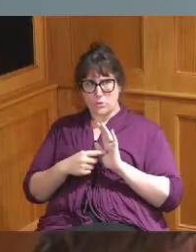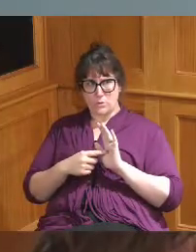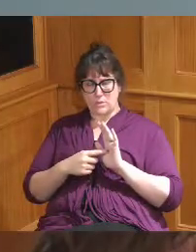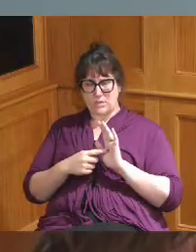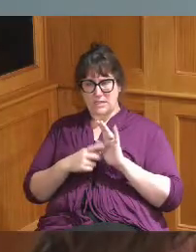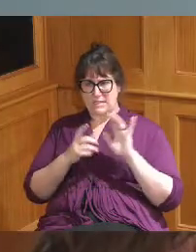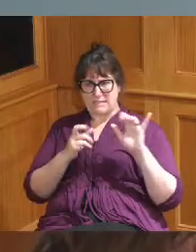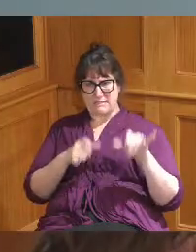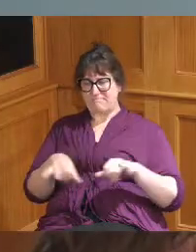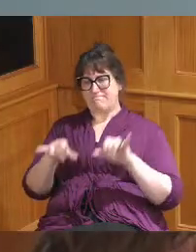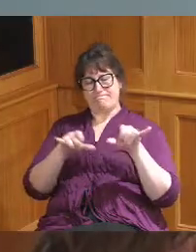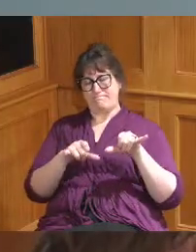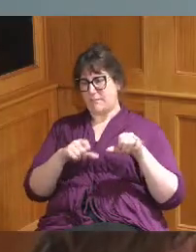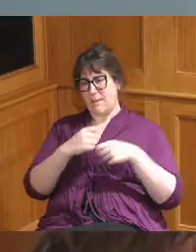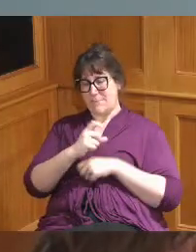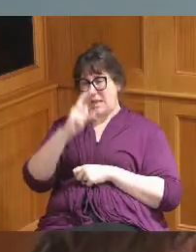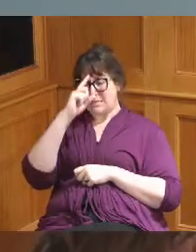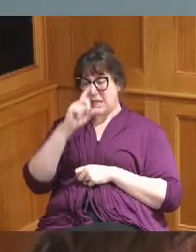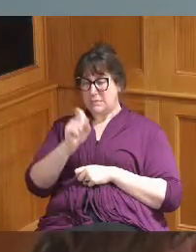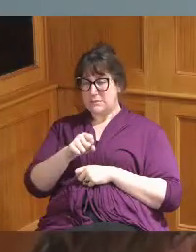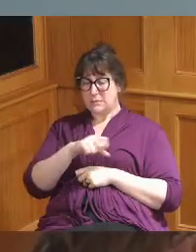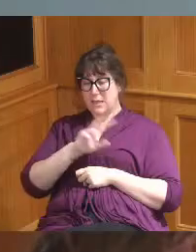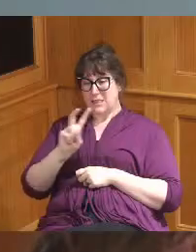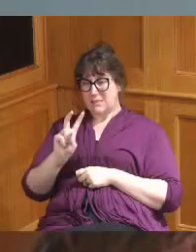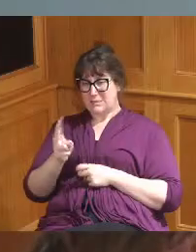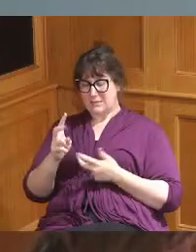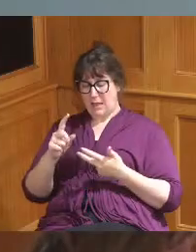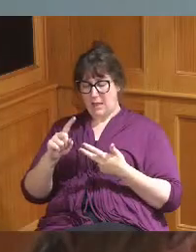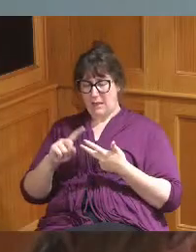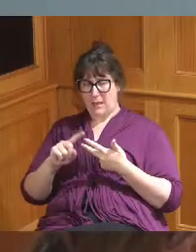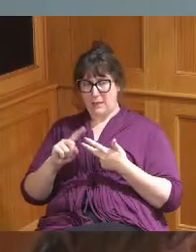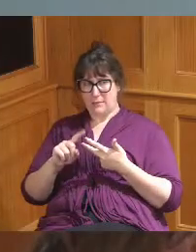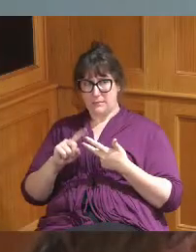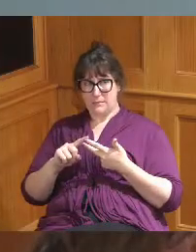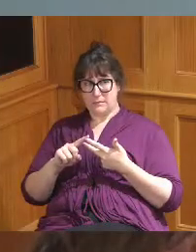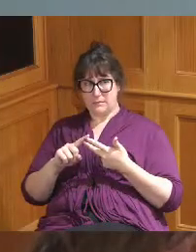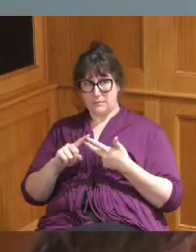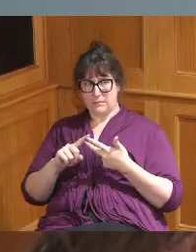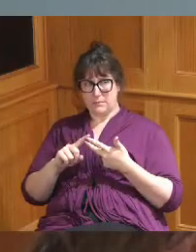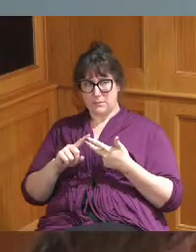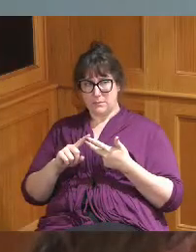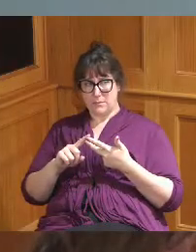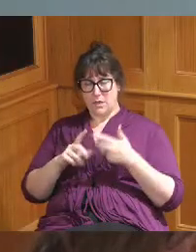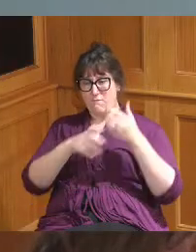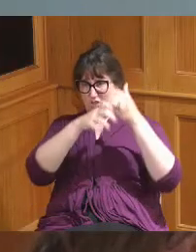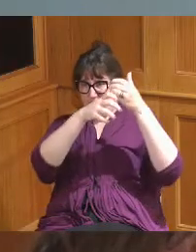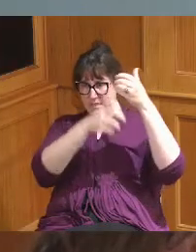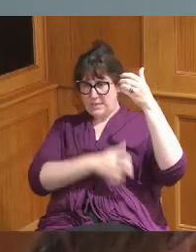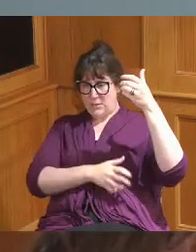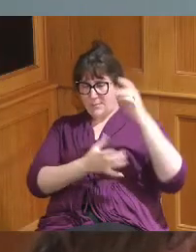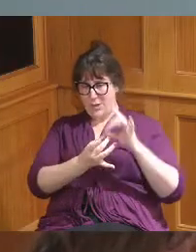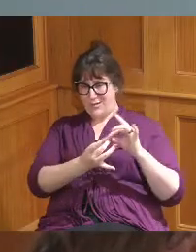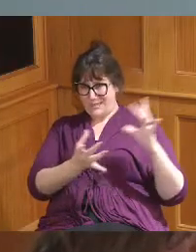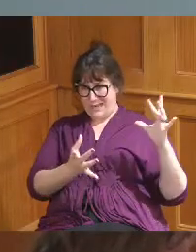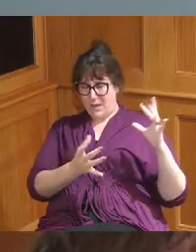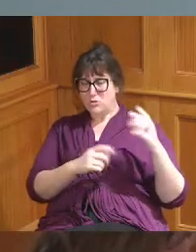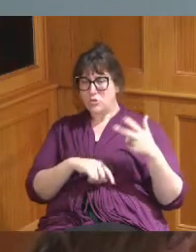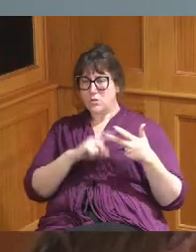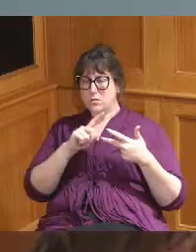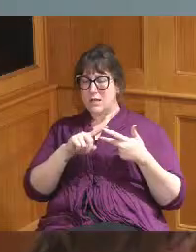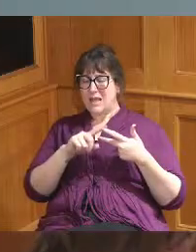of sense to me. The second one on amount that's coming down for downspout disconnections. So